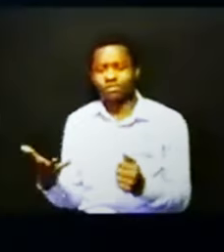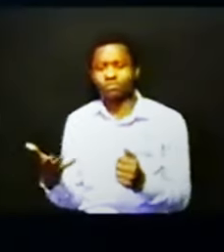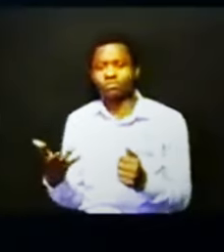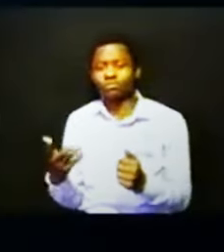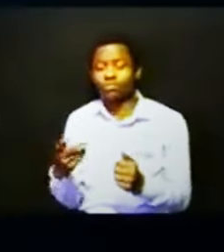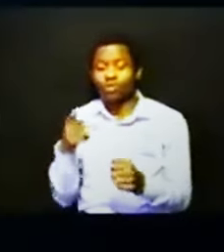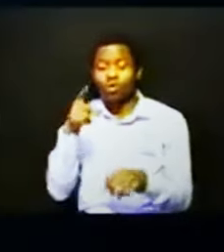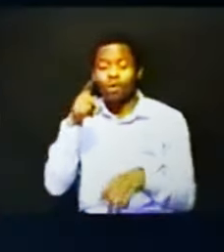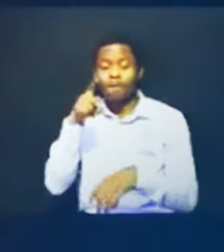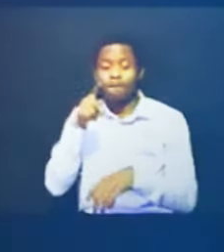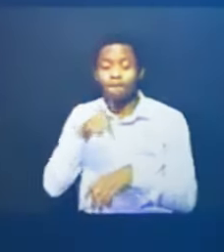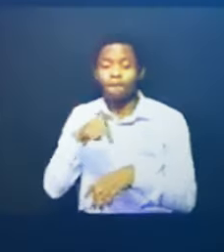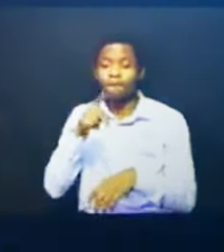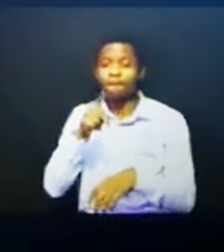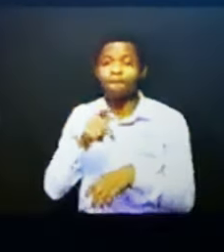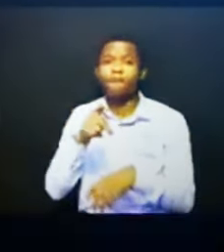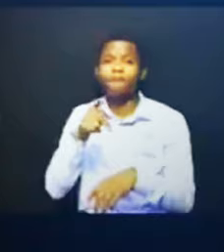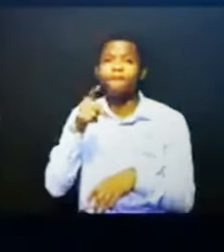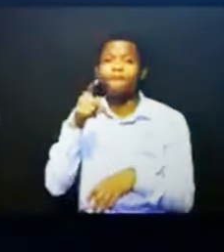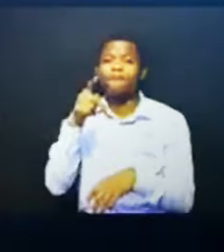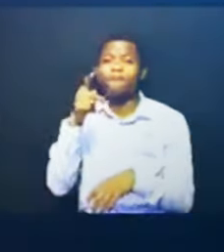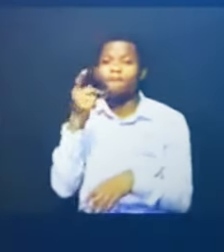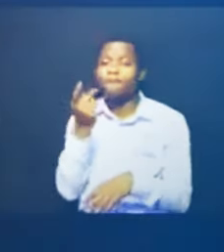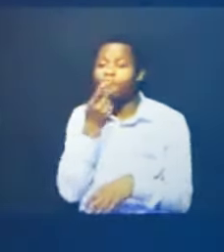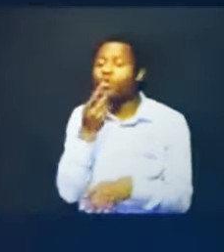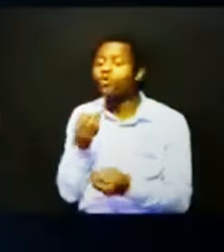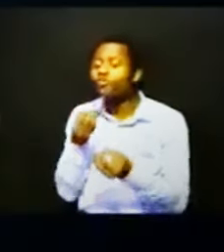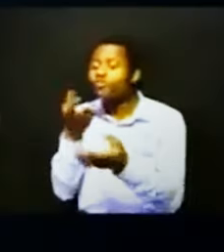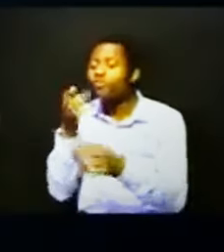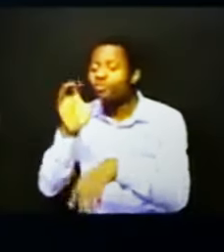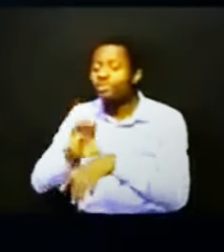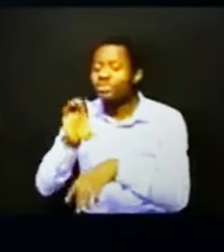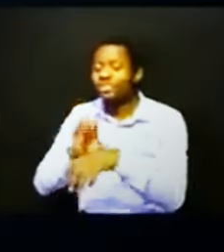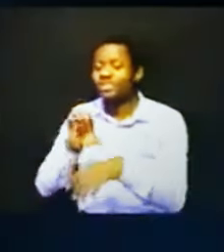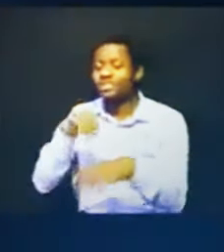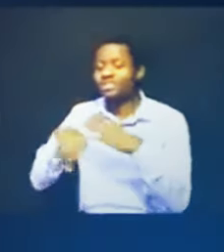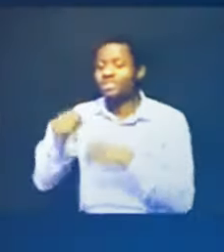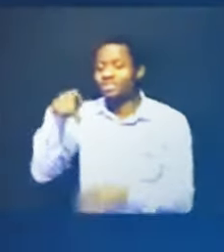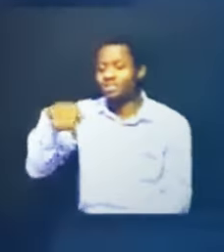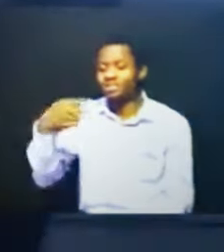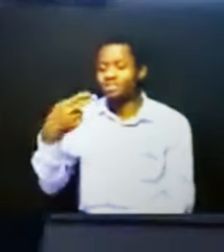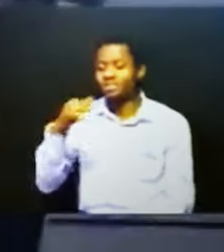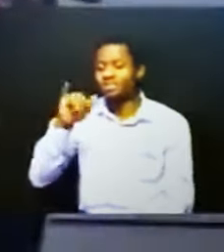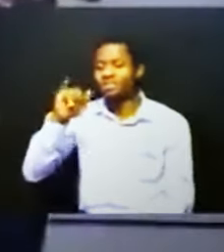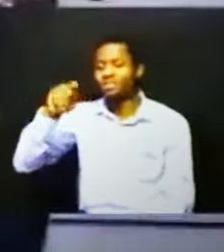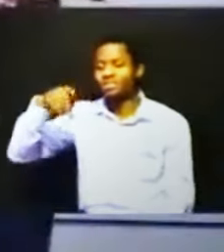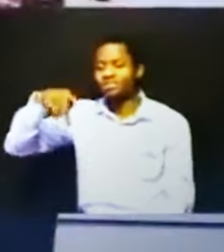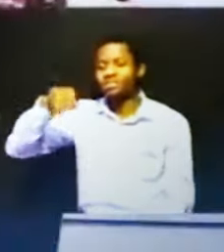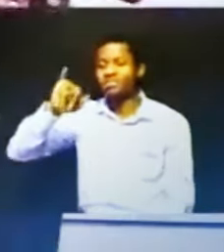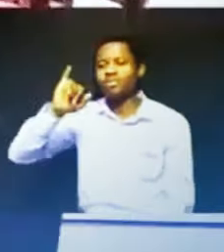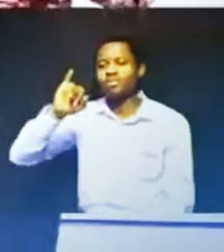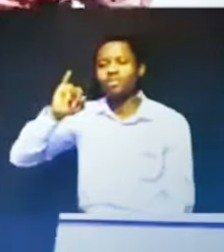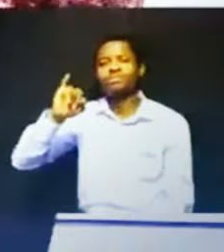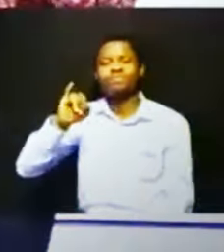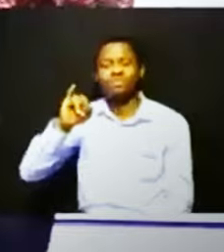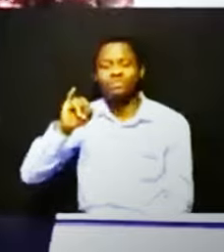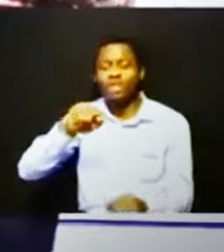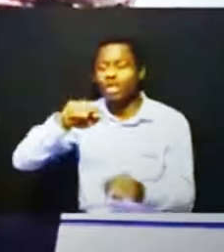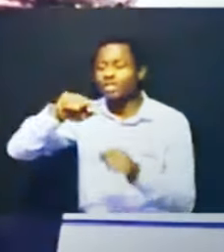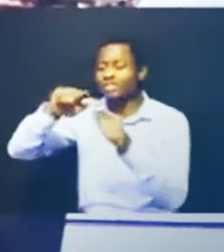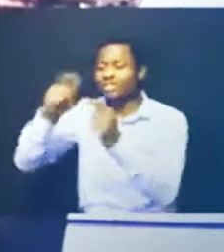to the church in Philippi. Small for Paul catchre sorry and wo Philippo no. Now who brought him some gifts when he was in prison? Bro